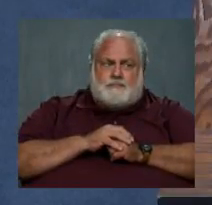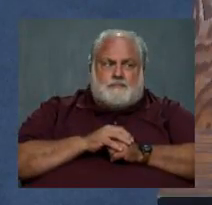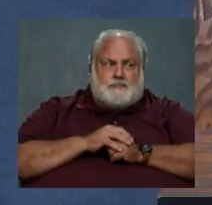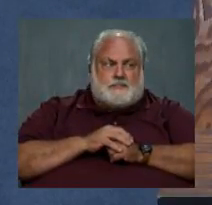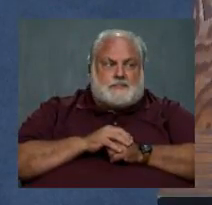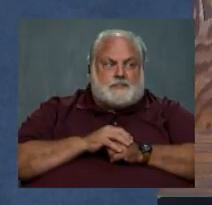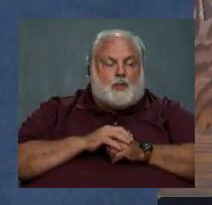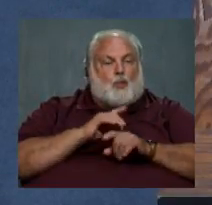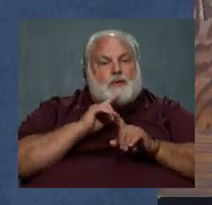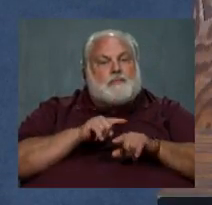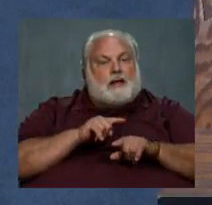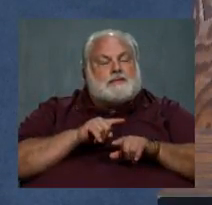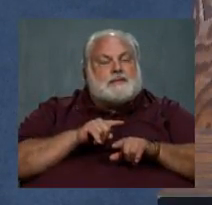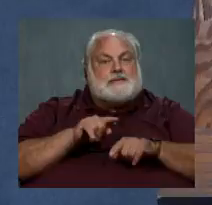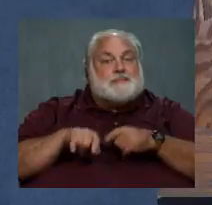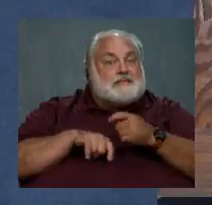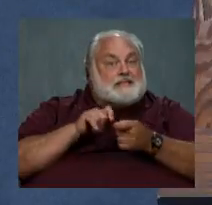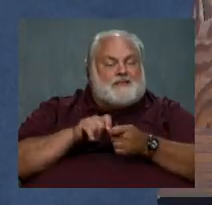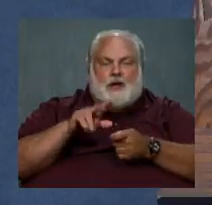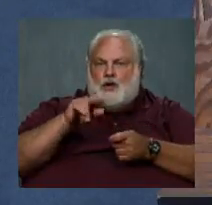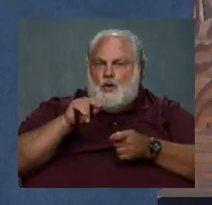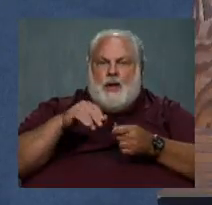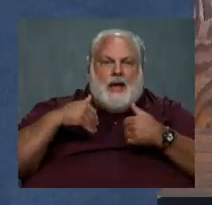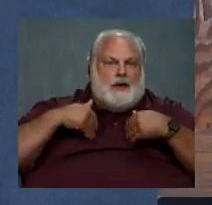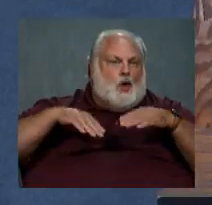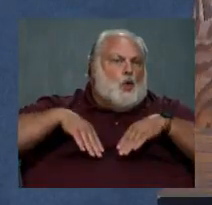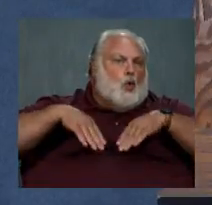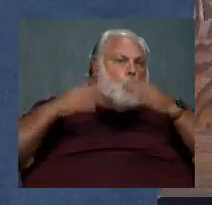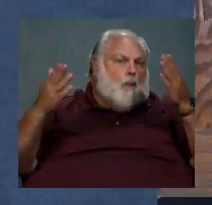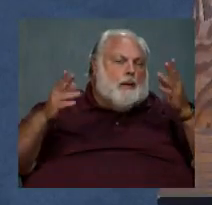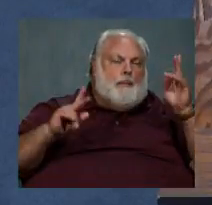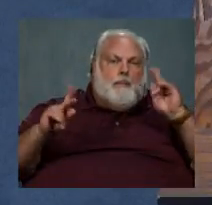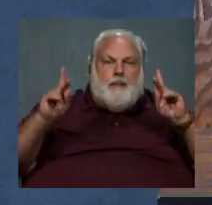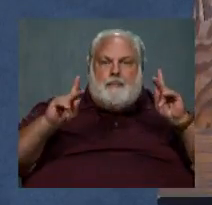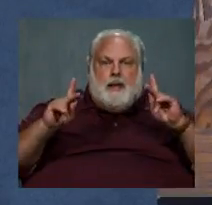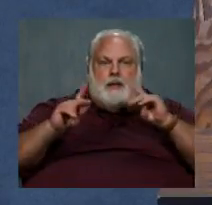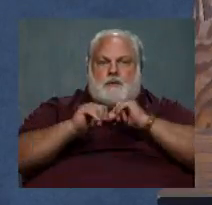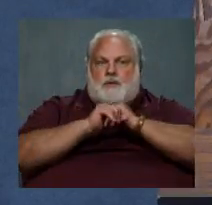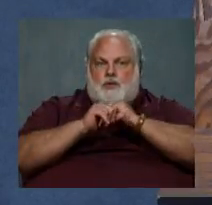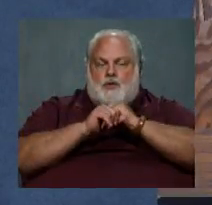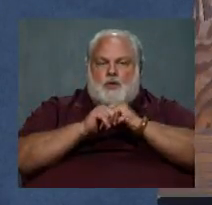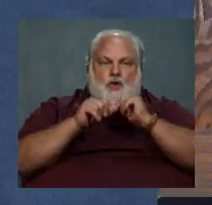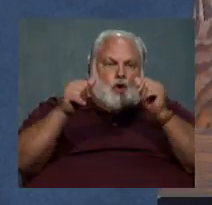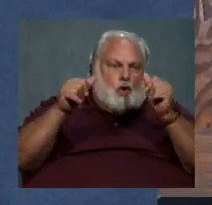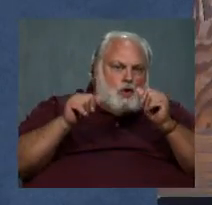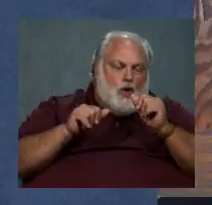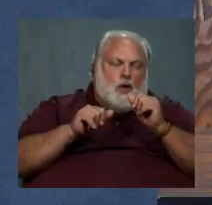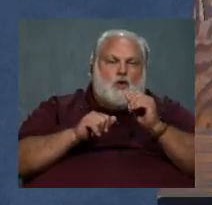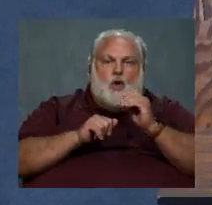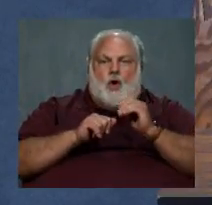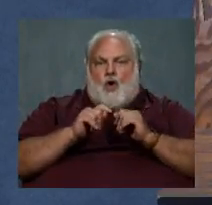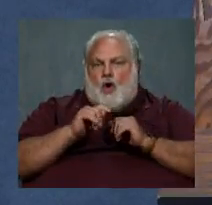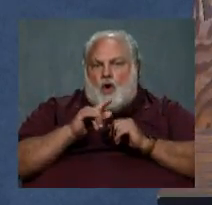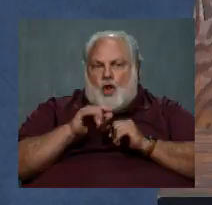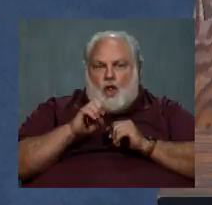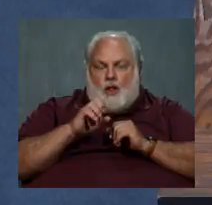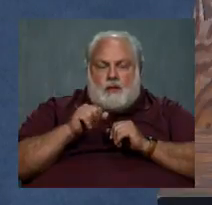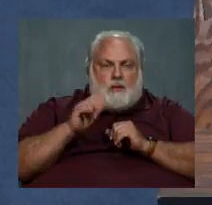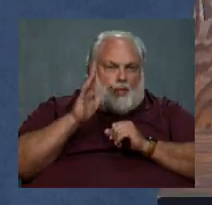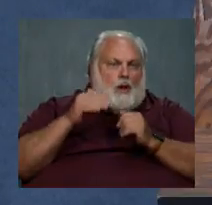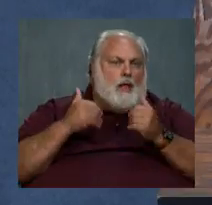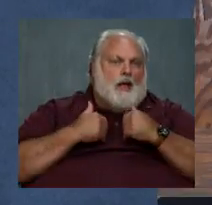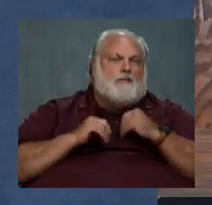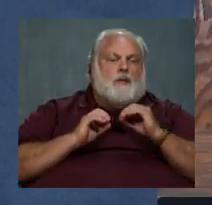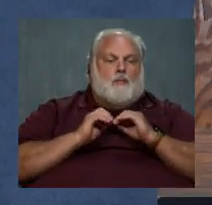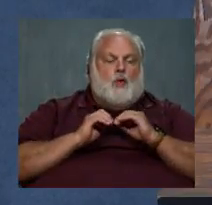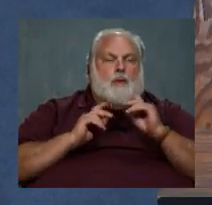Not specifically. We've actually had very open meetings. We've had public notices on our meetings. We've had numerous articles on our meetings. We're going to have more